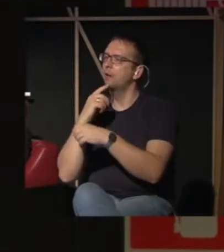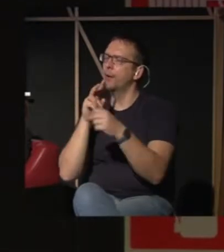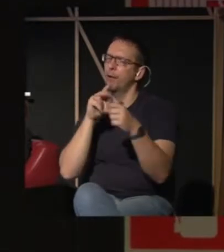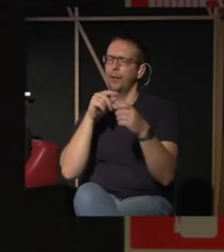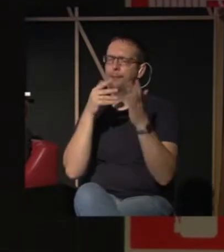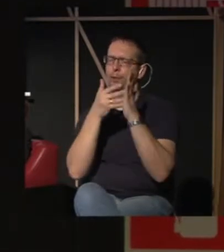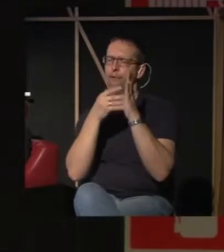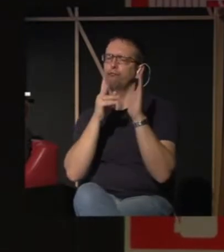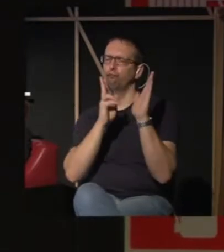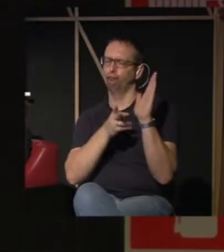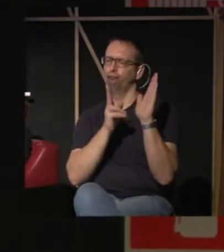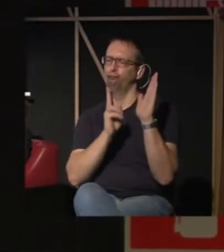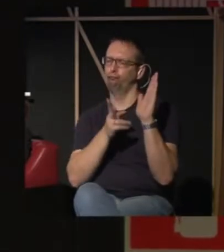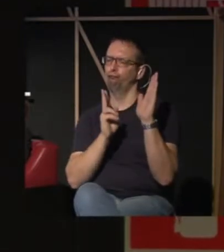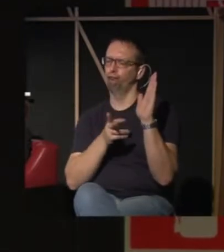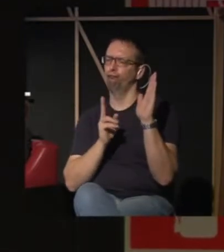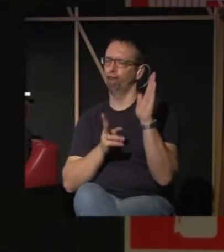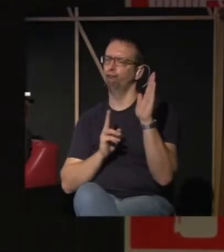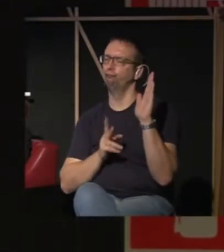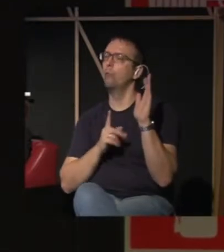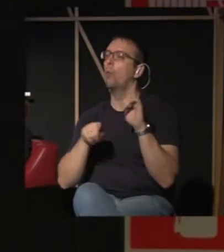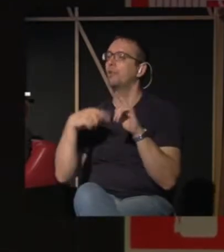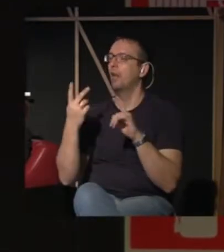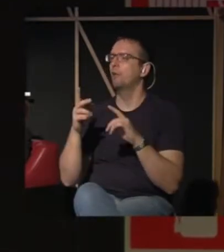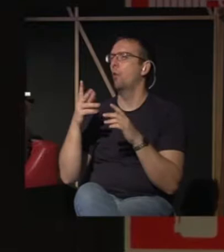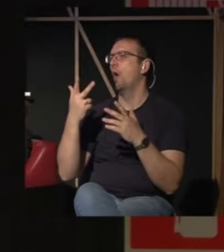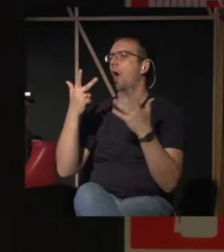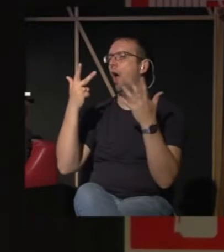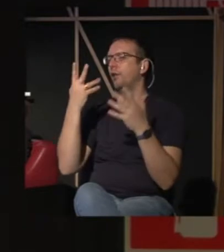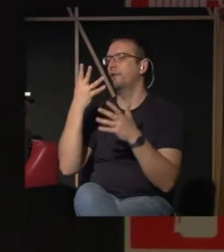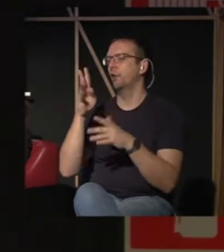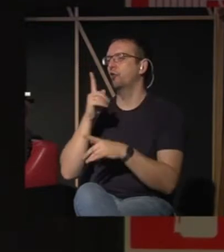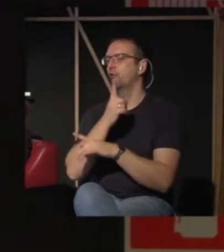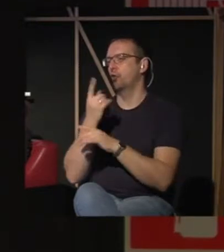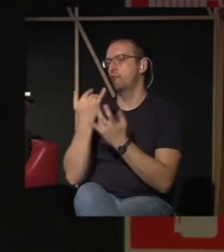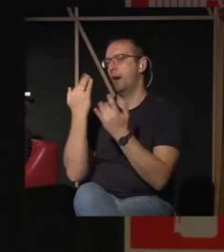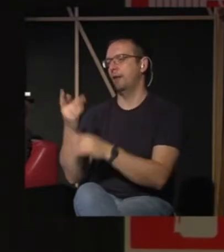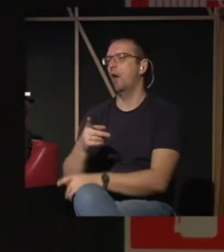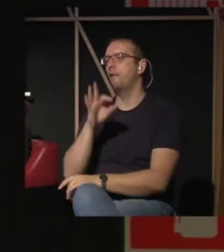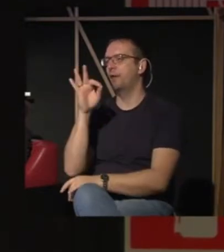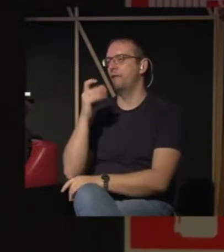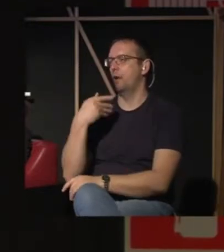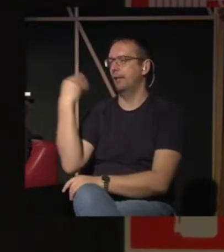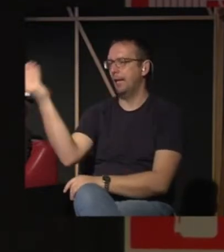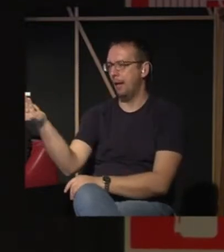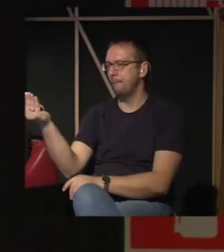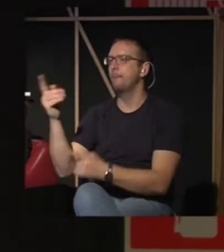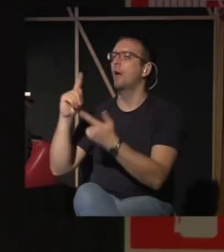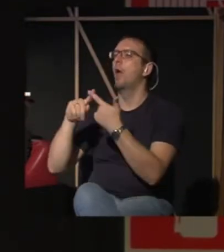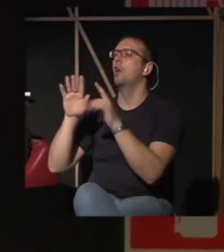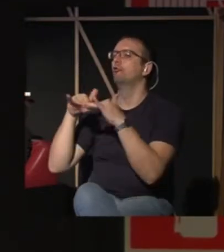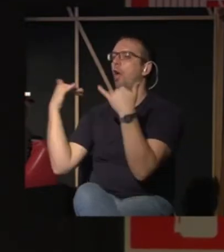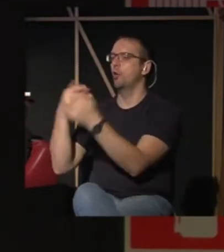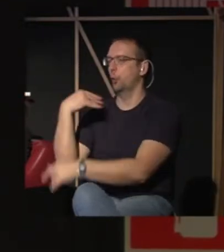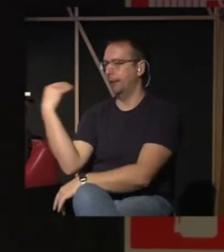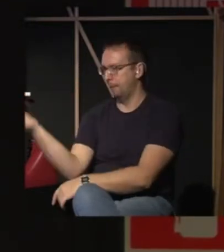This information was then sent to the stadium and sustainability venue team at each one of the stadiums in